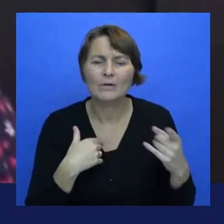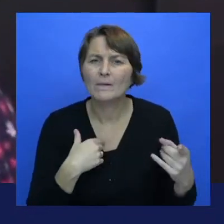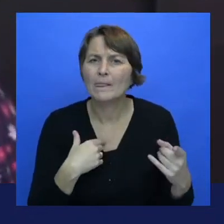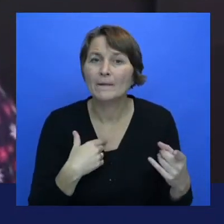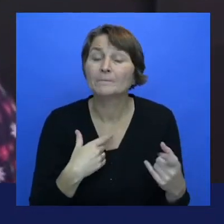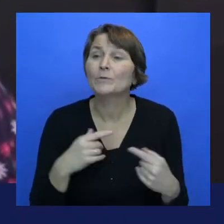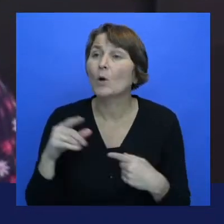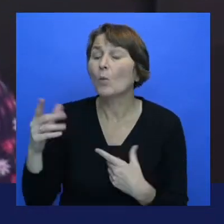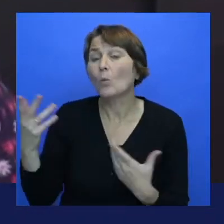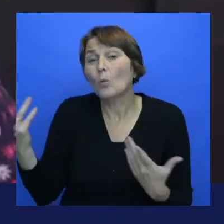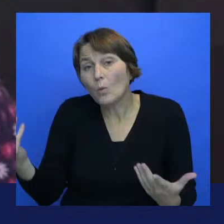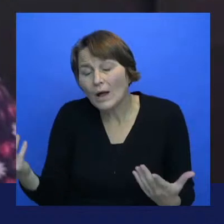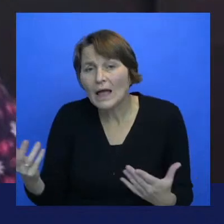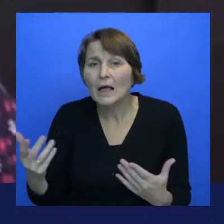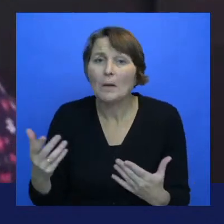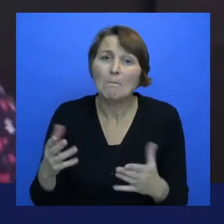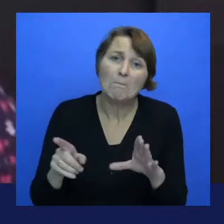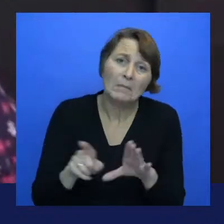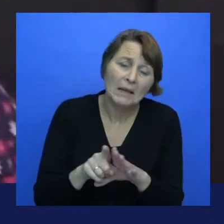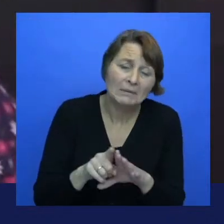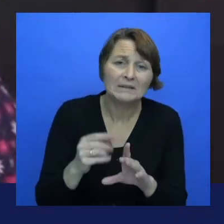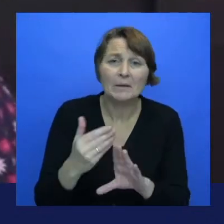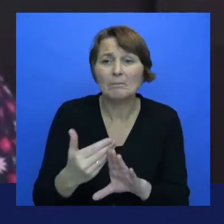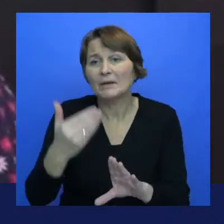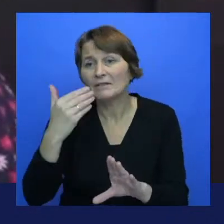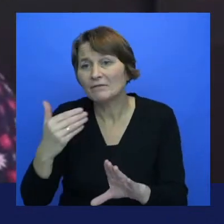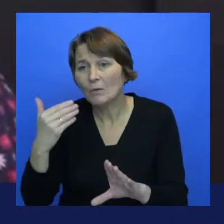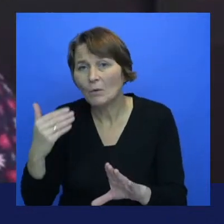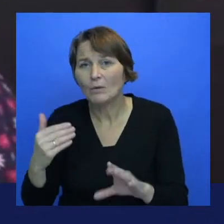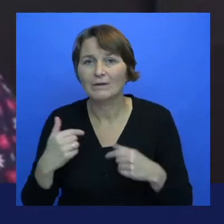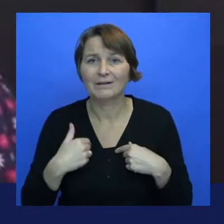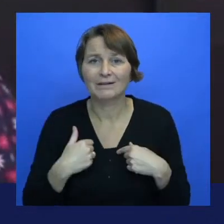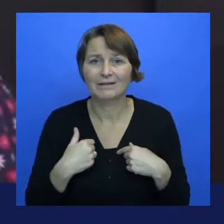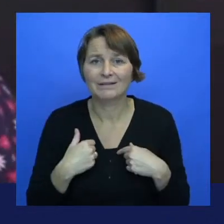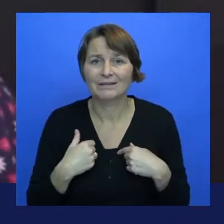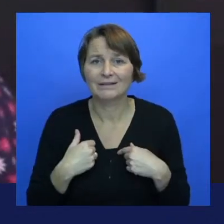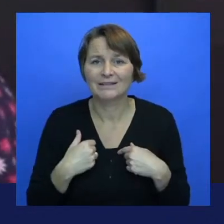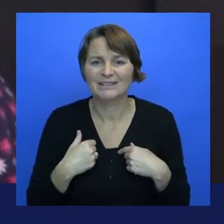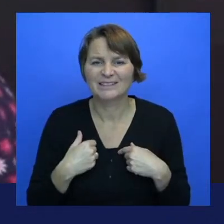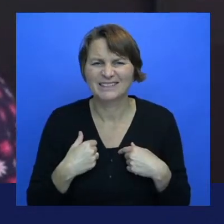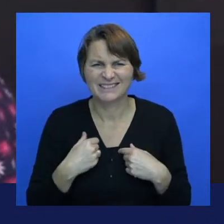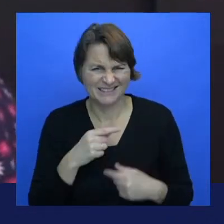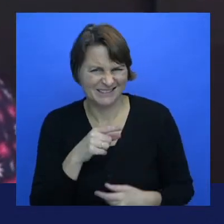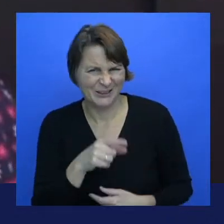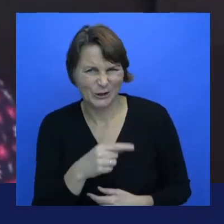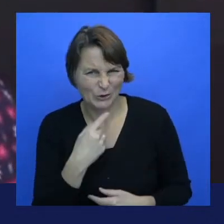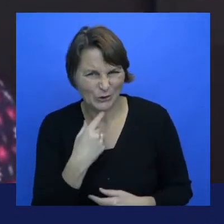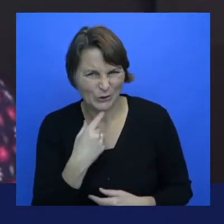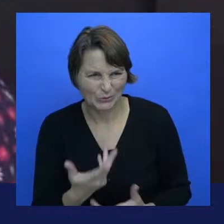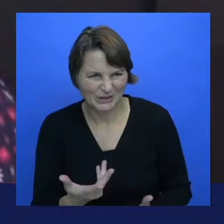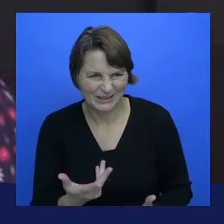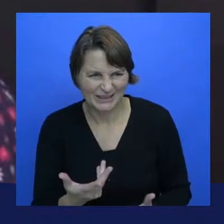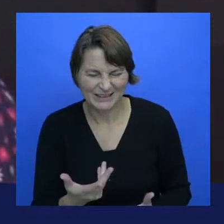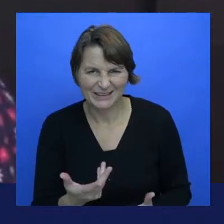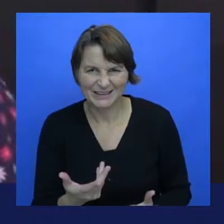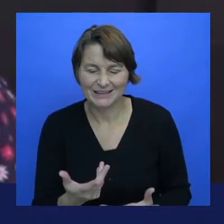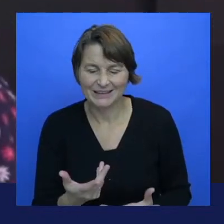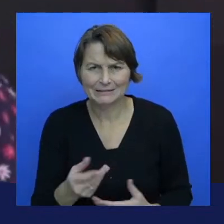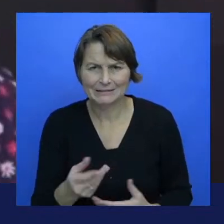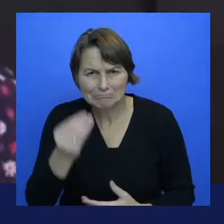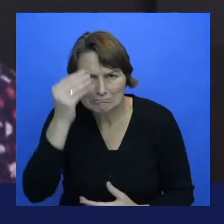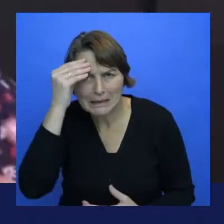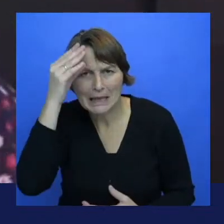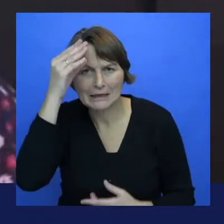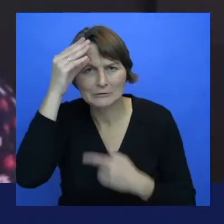done before and you go from there. And I was like, you're like a world-renowned expert in deep learning. And you're saying